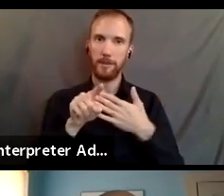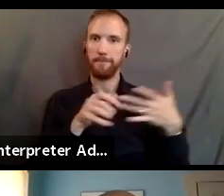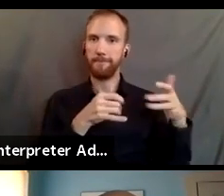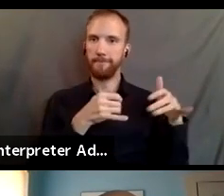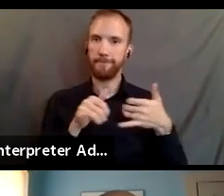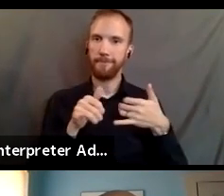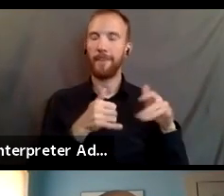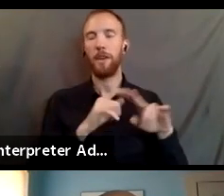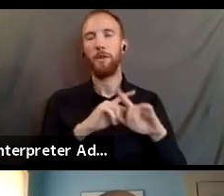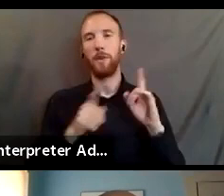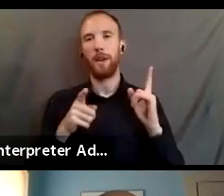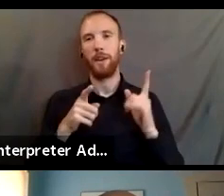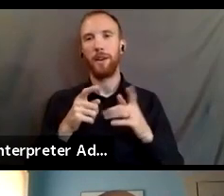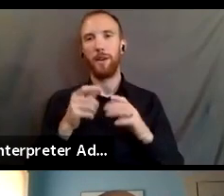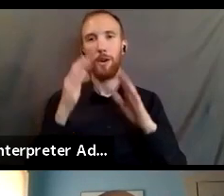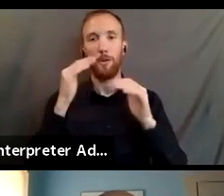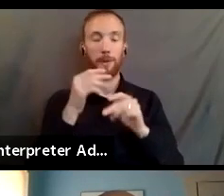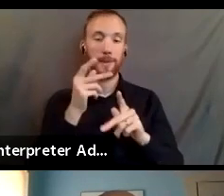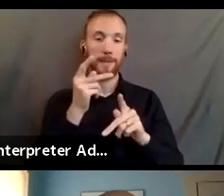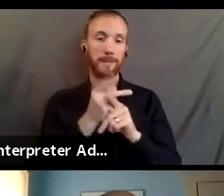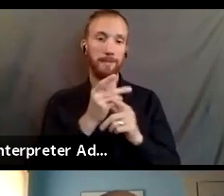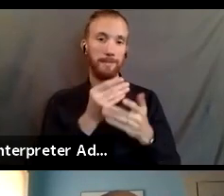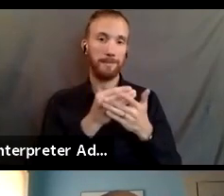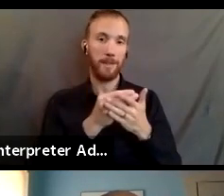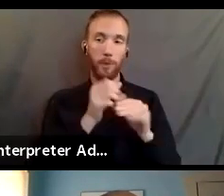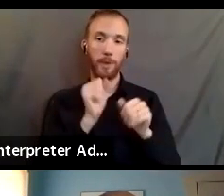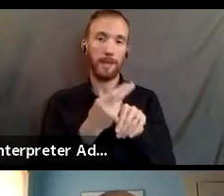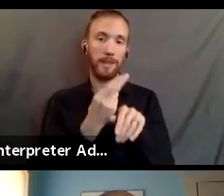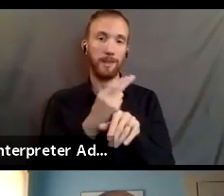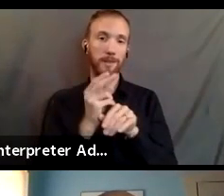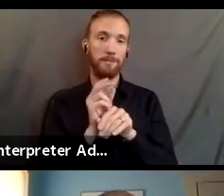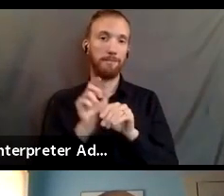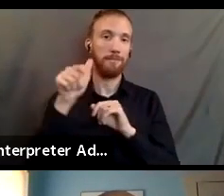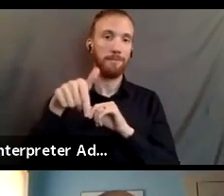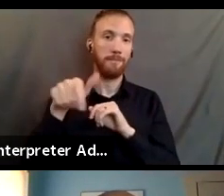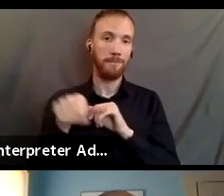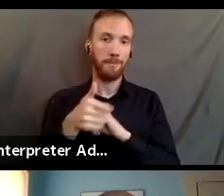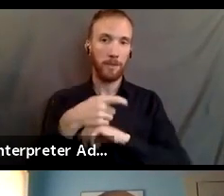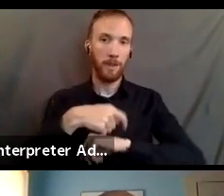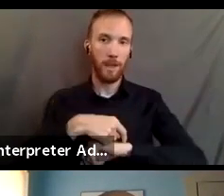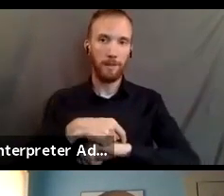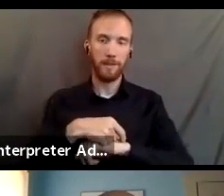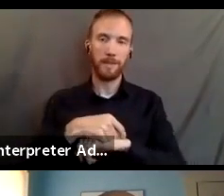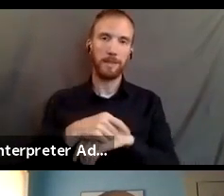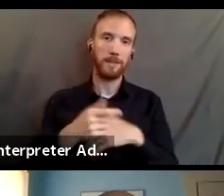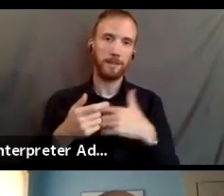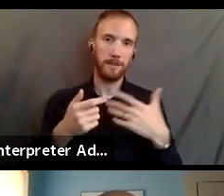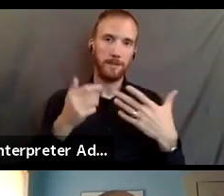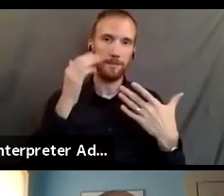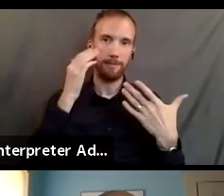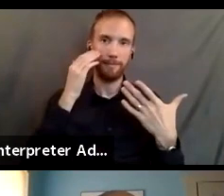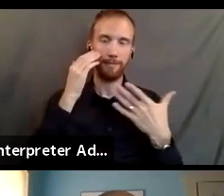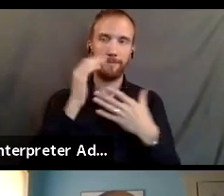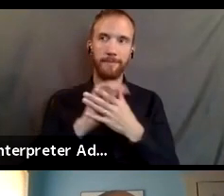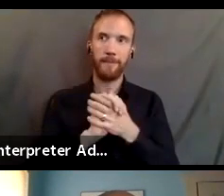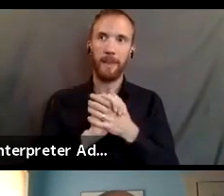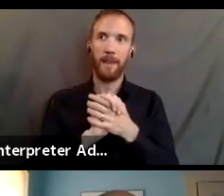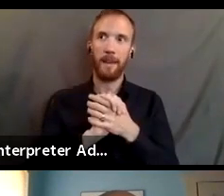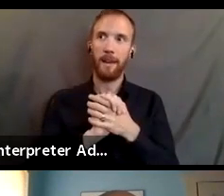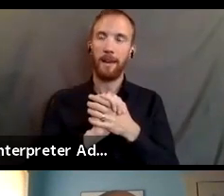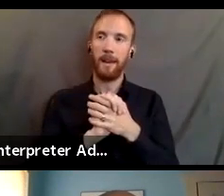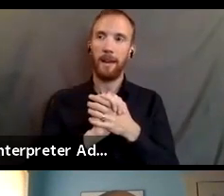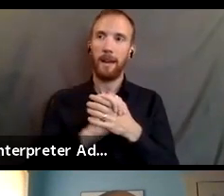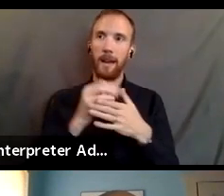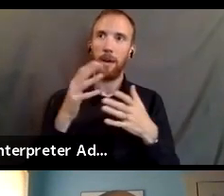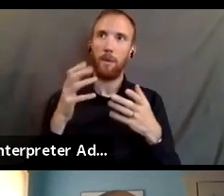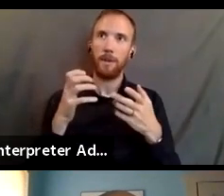funds and we can use them some other times because with we're certainly short of funds um which i want to call out